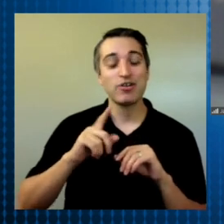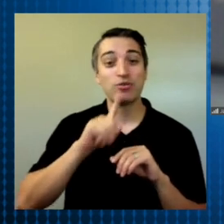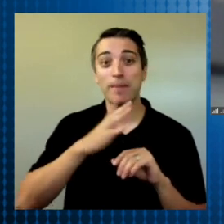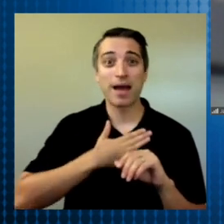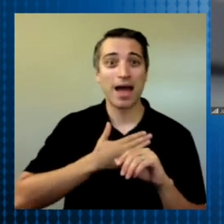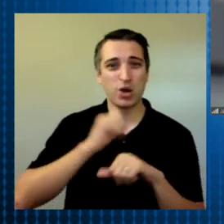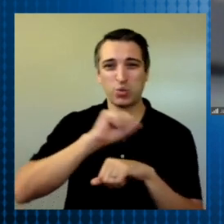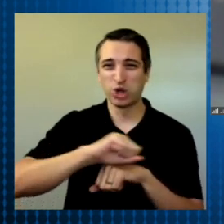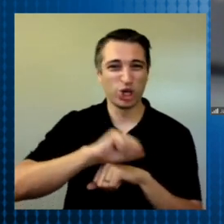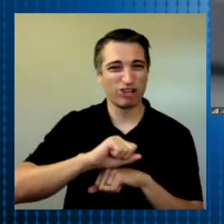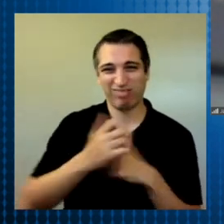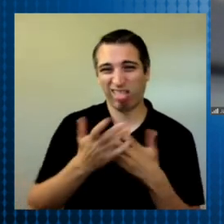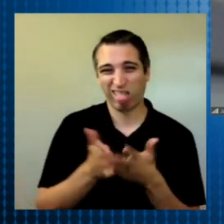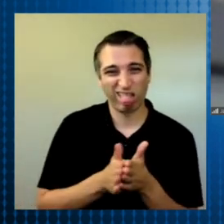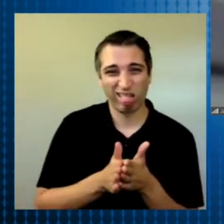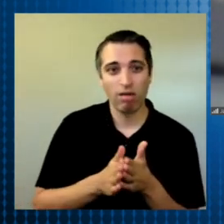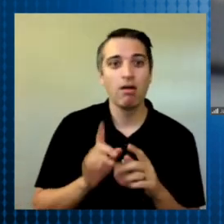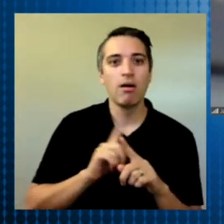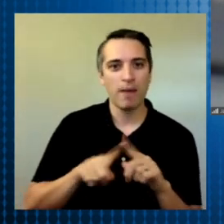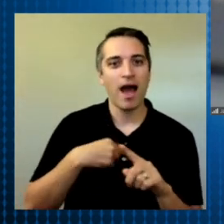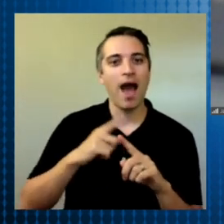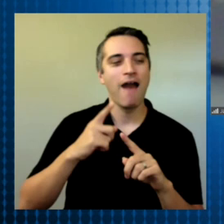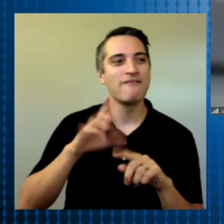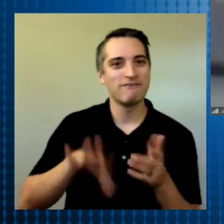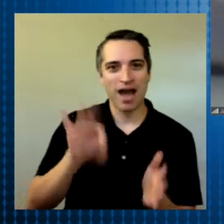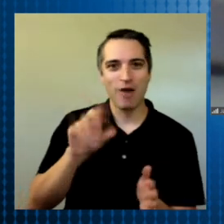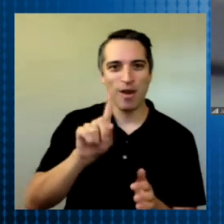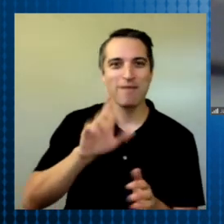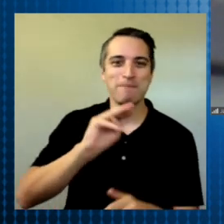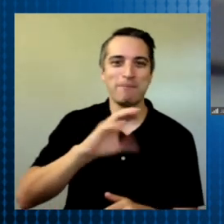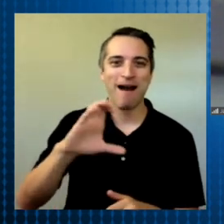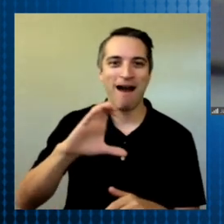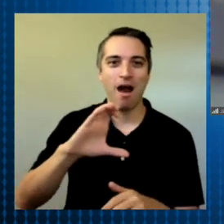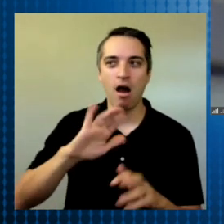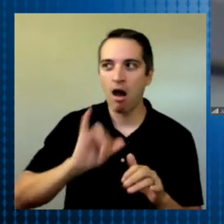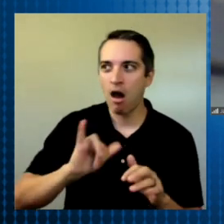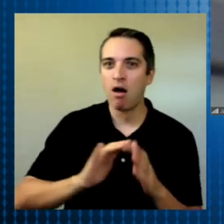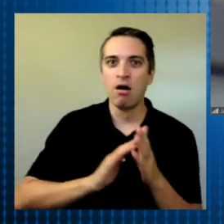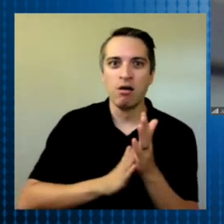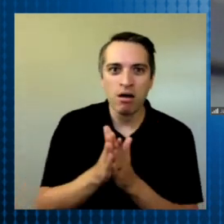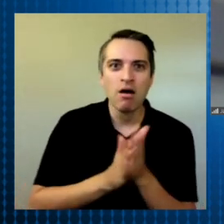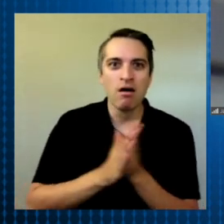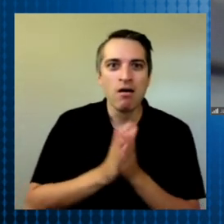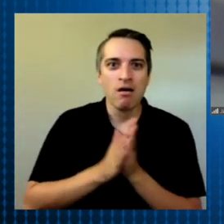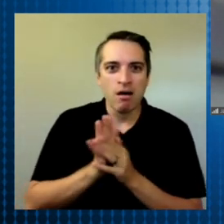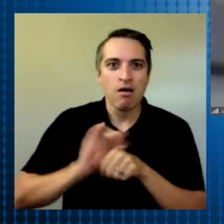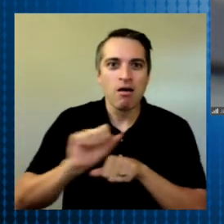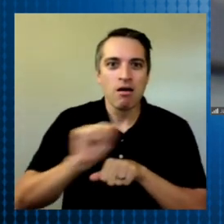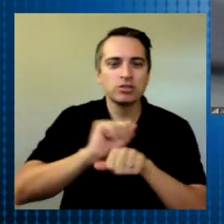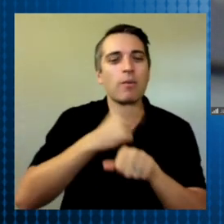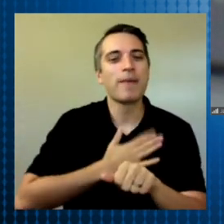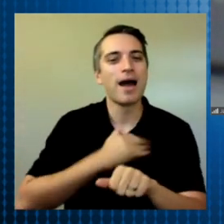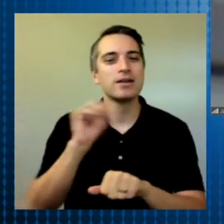I got to those high honors and stuff like that. But my question to you is, you know, what's the next step, right, for me? So where